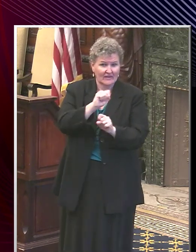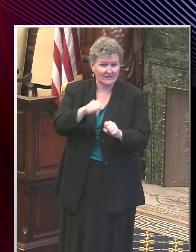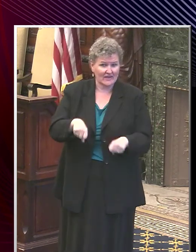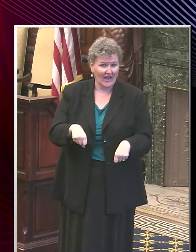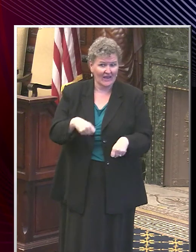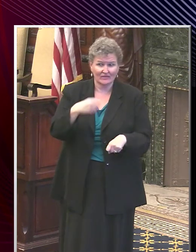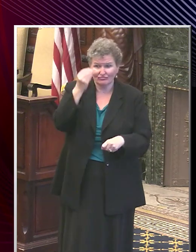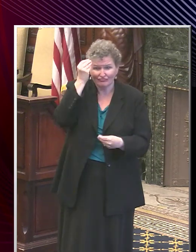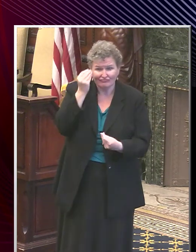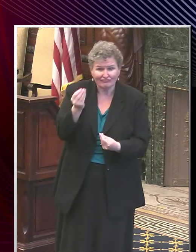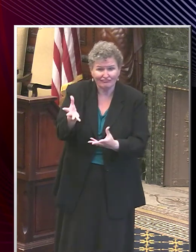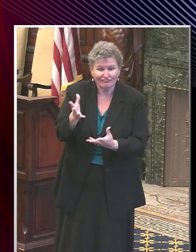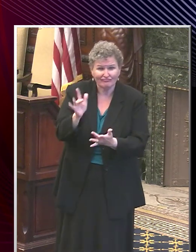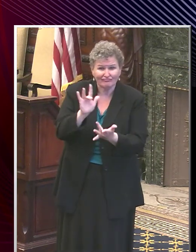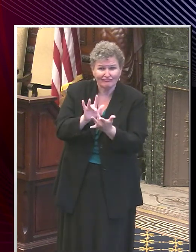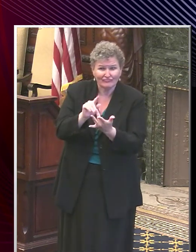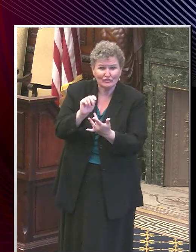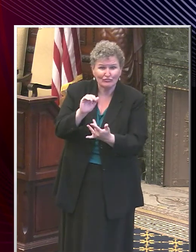tracing database?